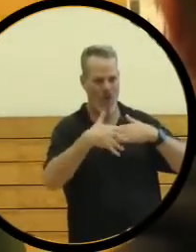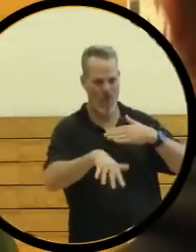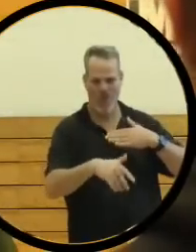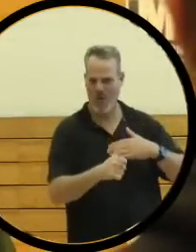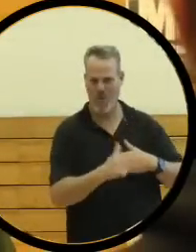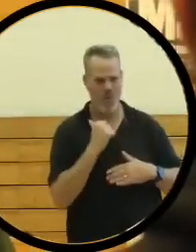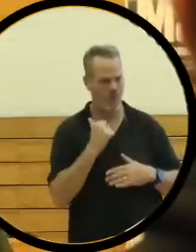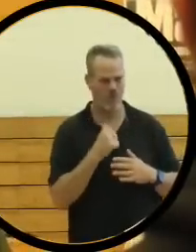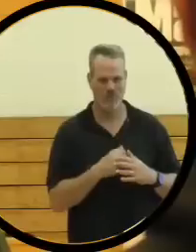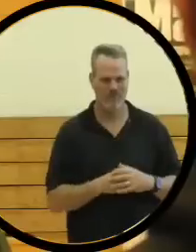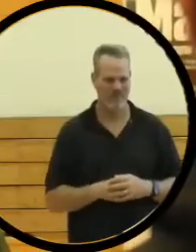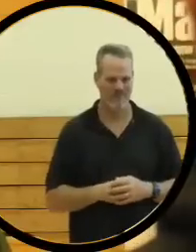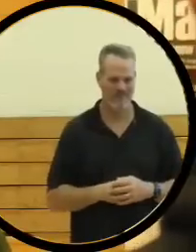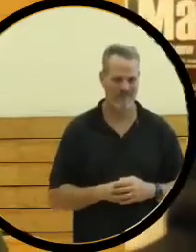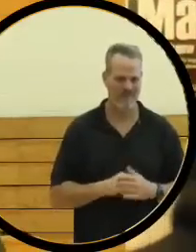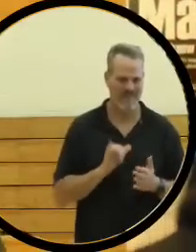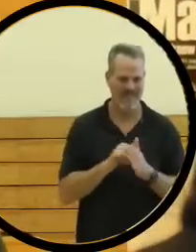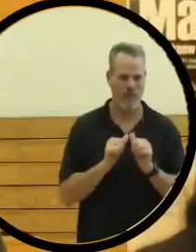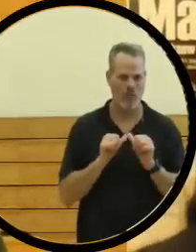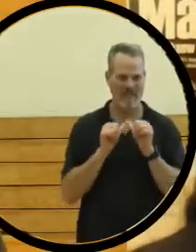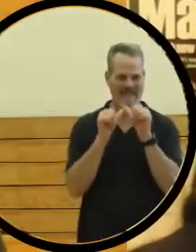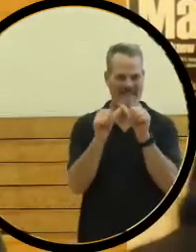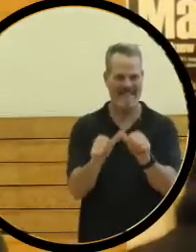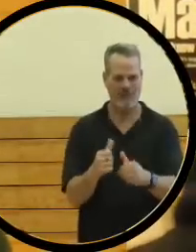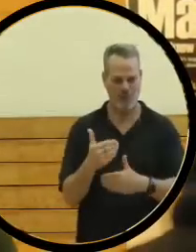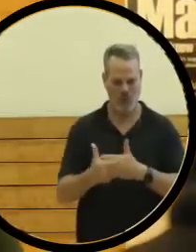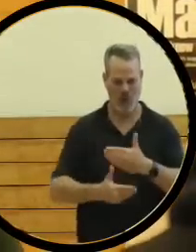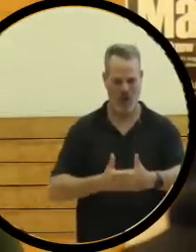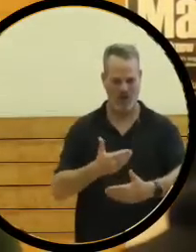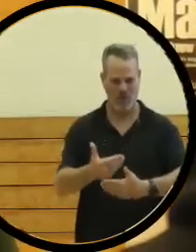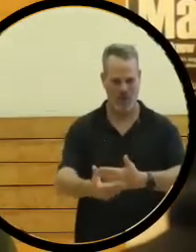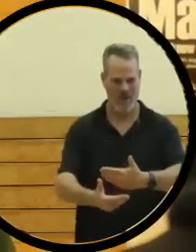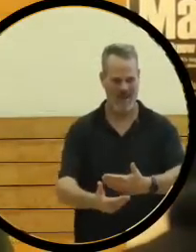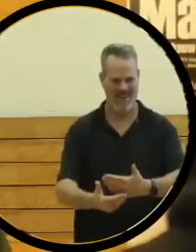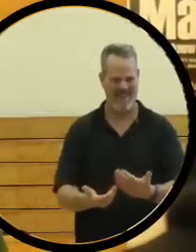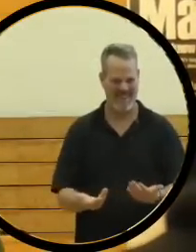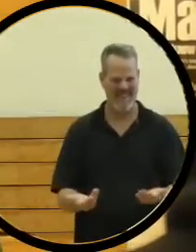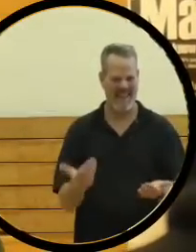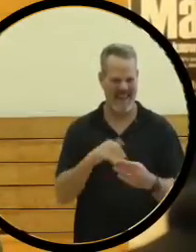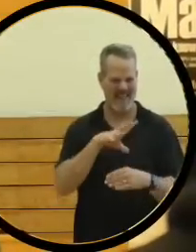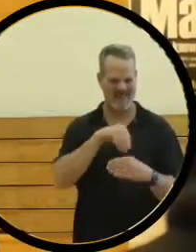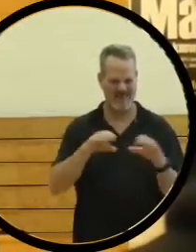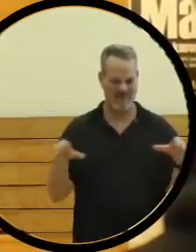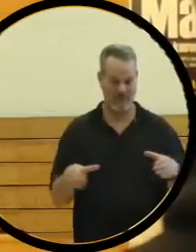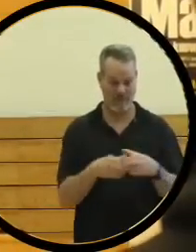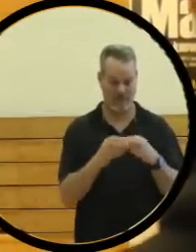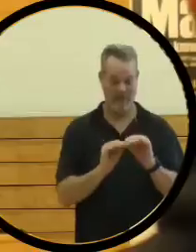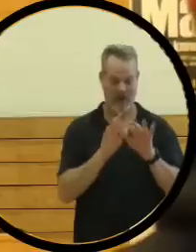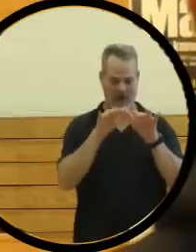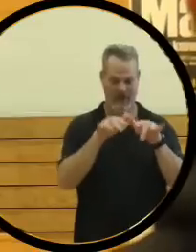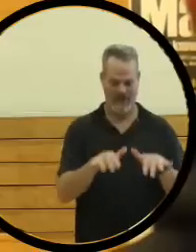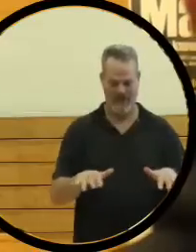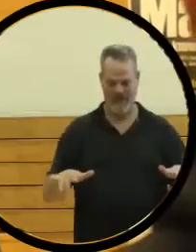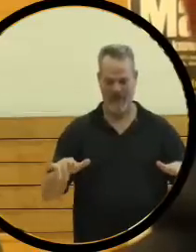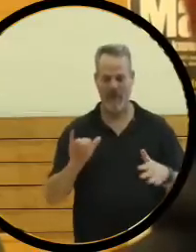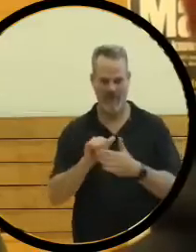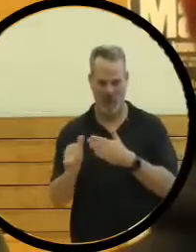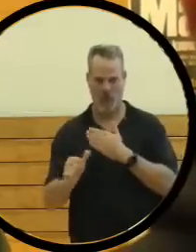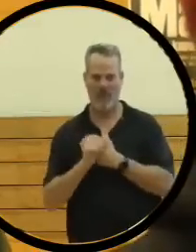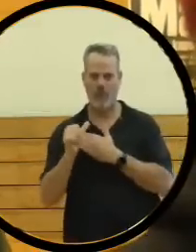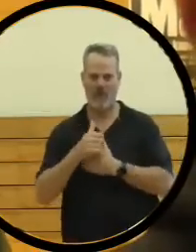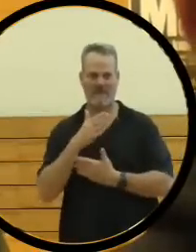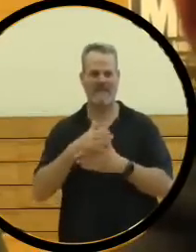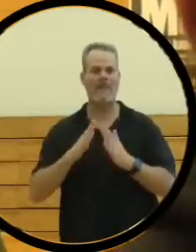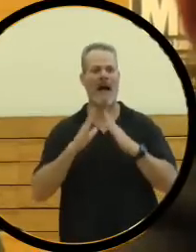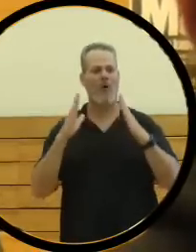flow can just overtop it and continue along its way and get within the center and then threaten the